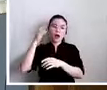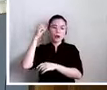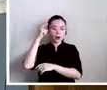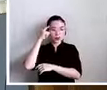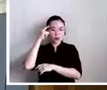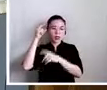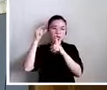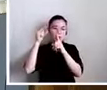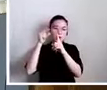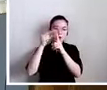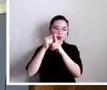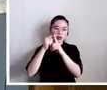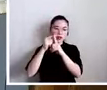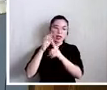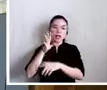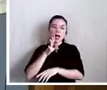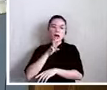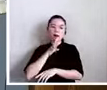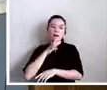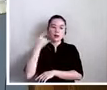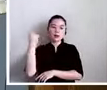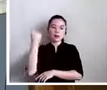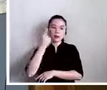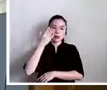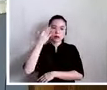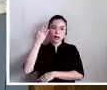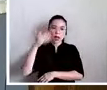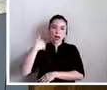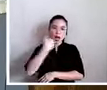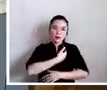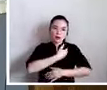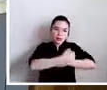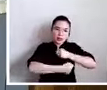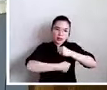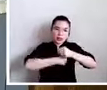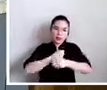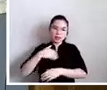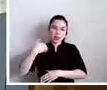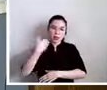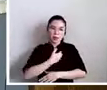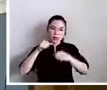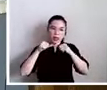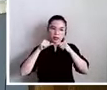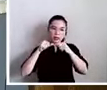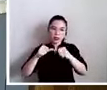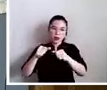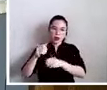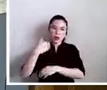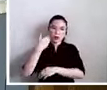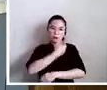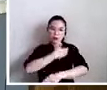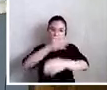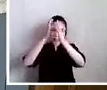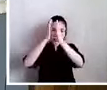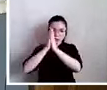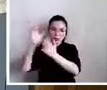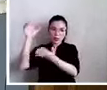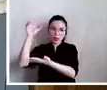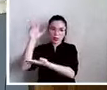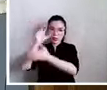Only with you shall they be occupied. Our words, only of you shall they speak. Our sufferings, that we may endure